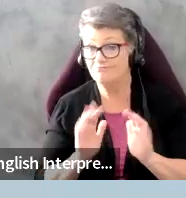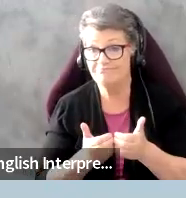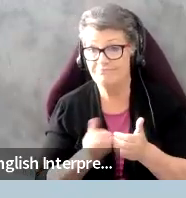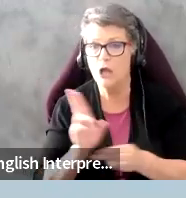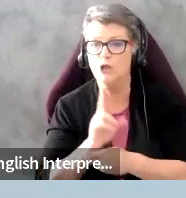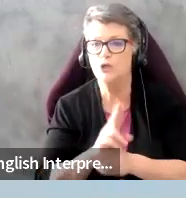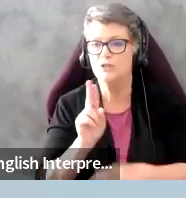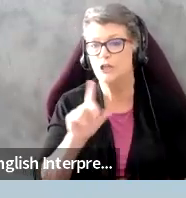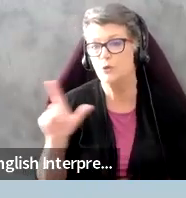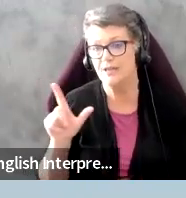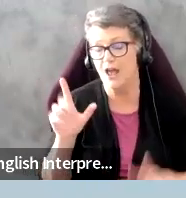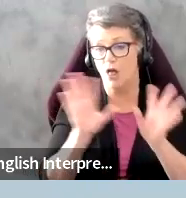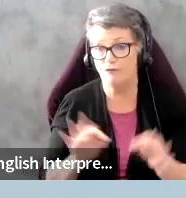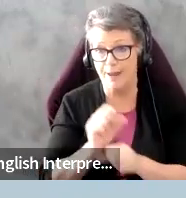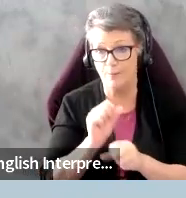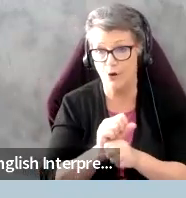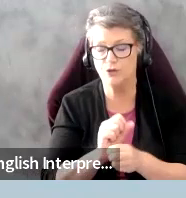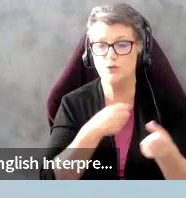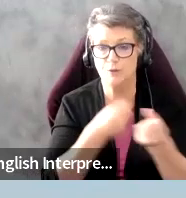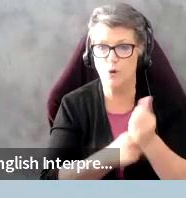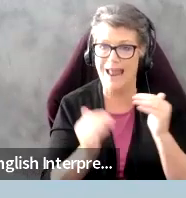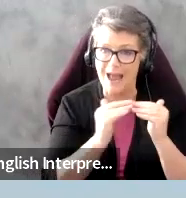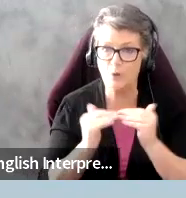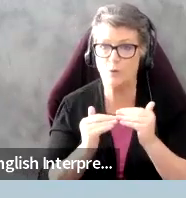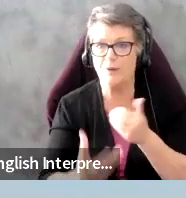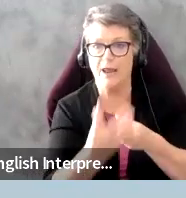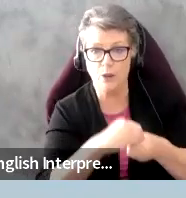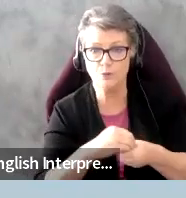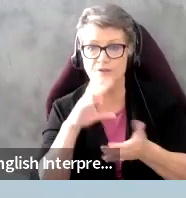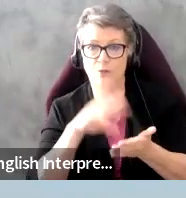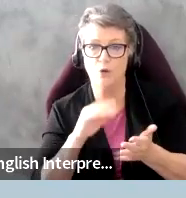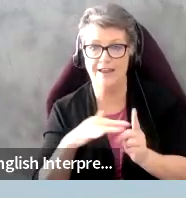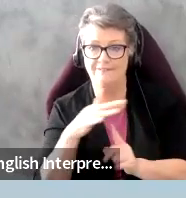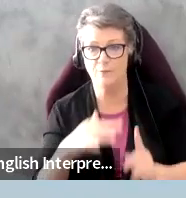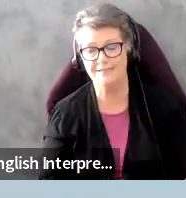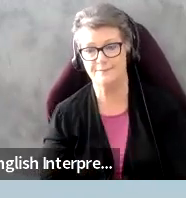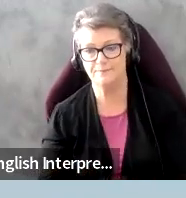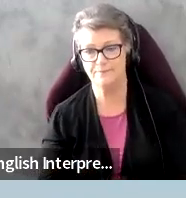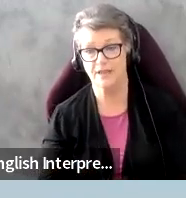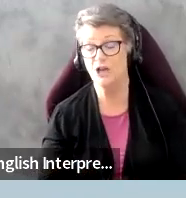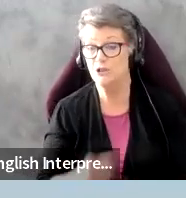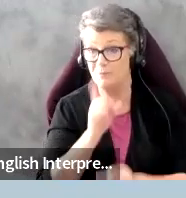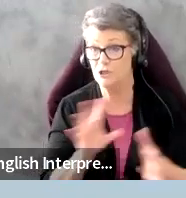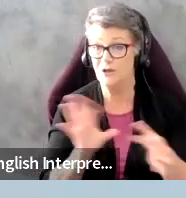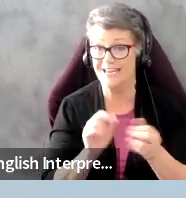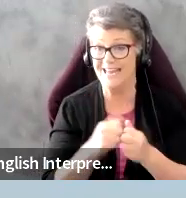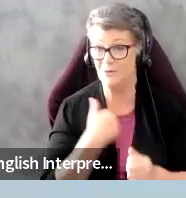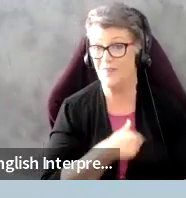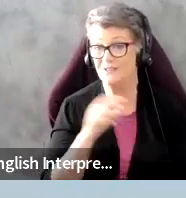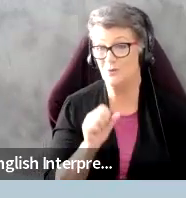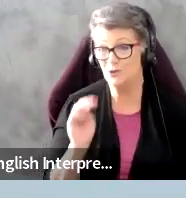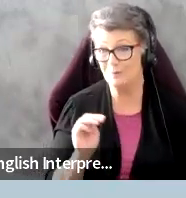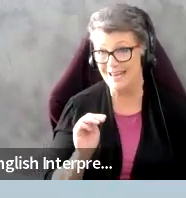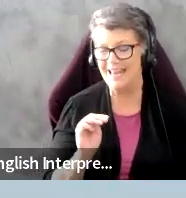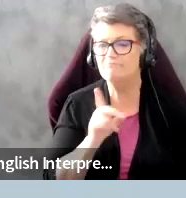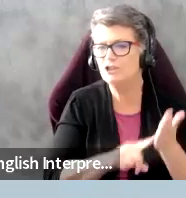UDL framework to support equitable and inclusive learning environments. So be sure to connect with us on social media and